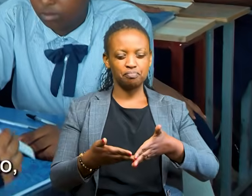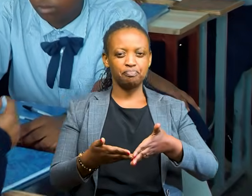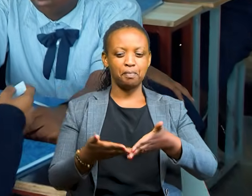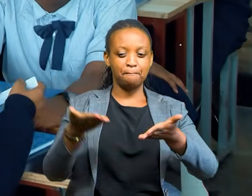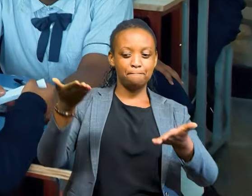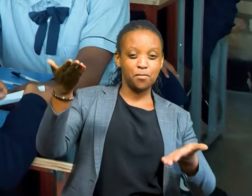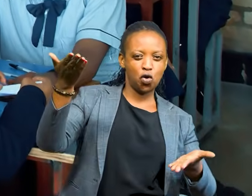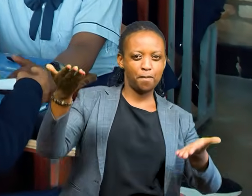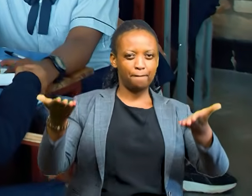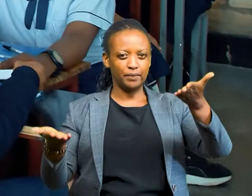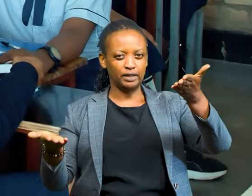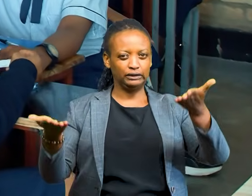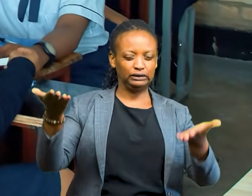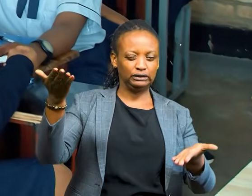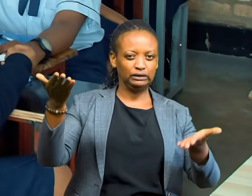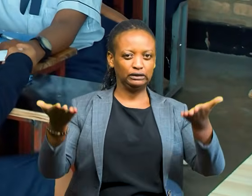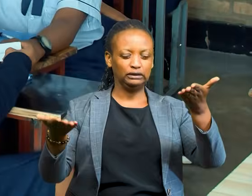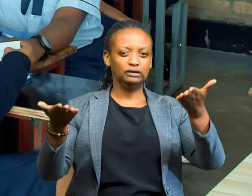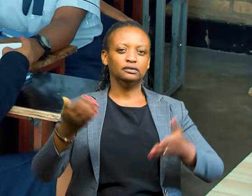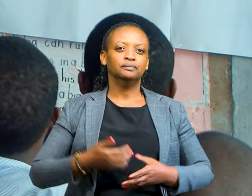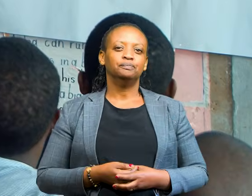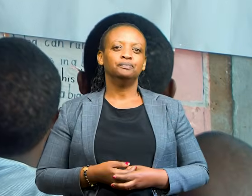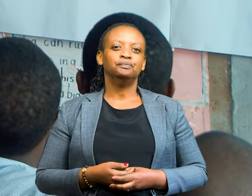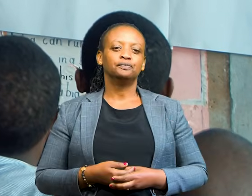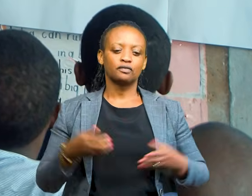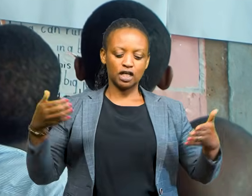to probability.